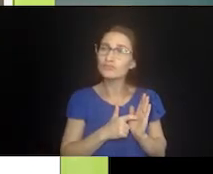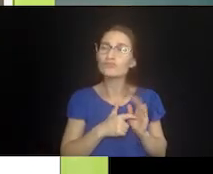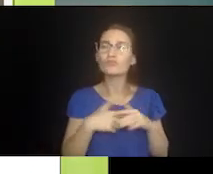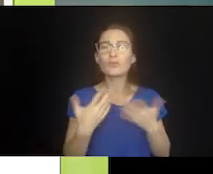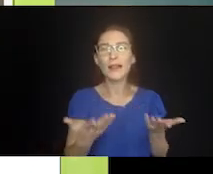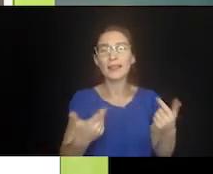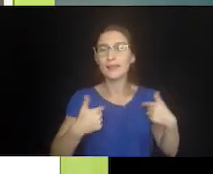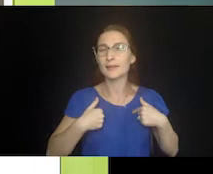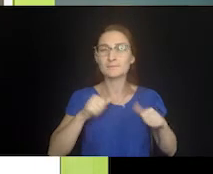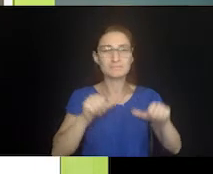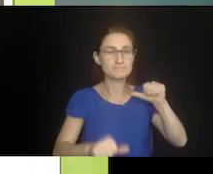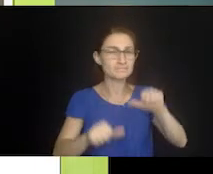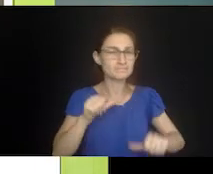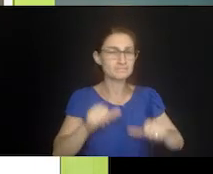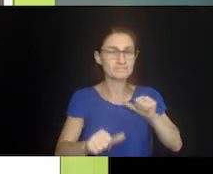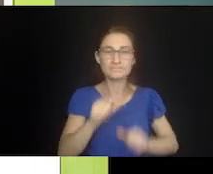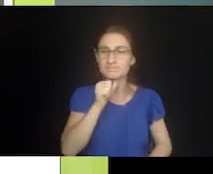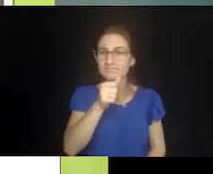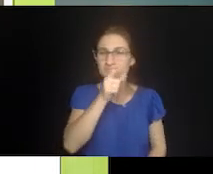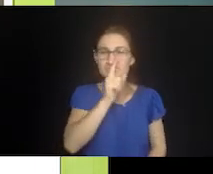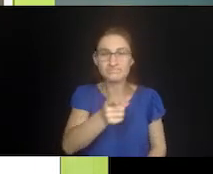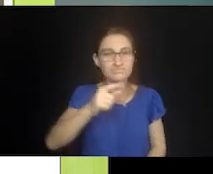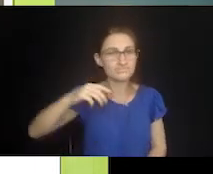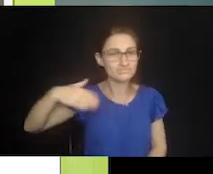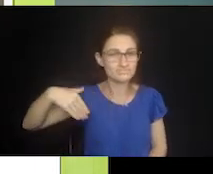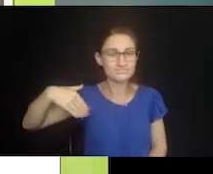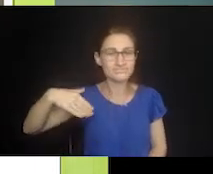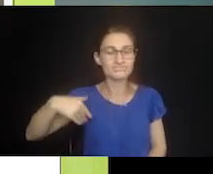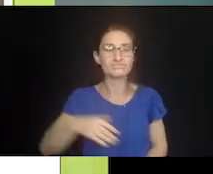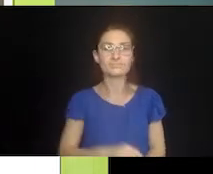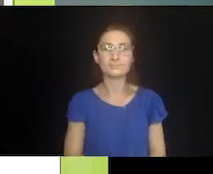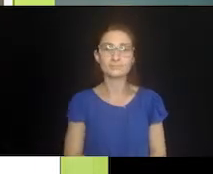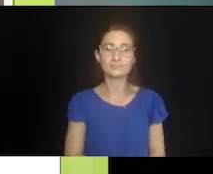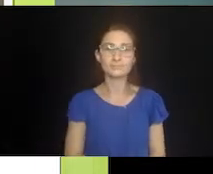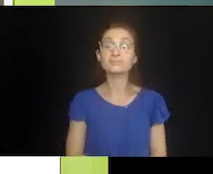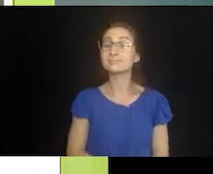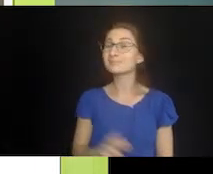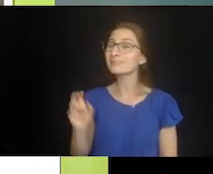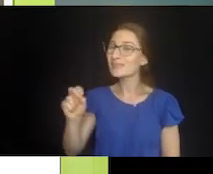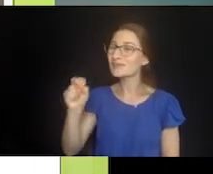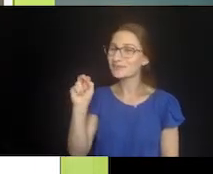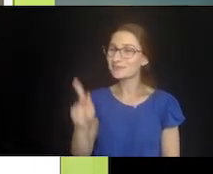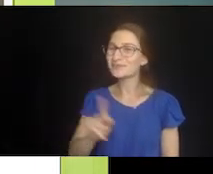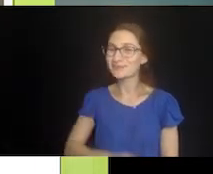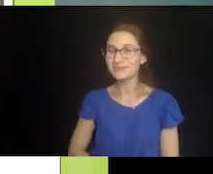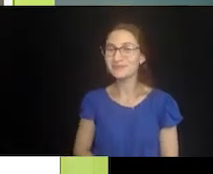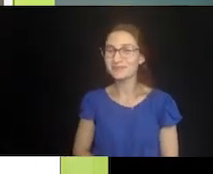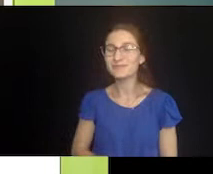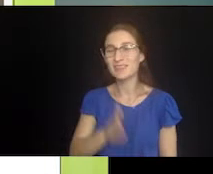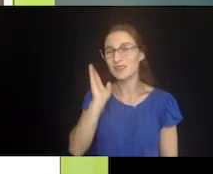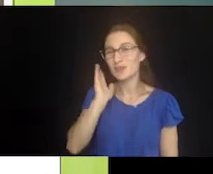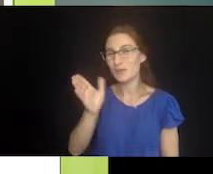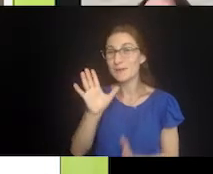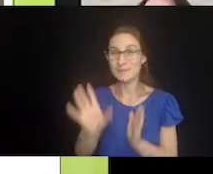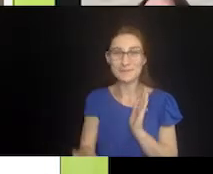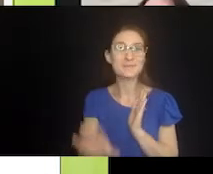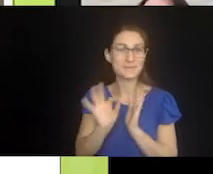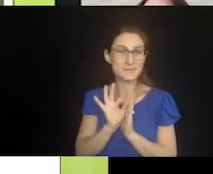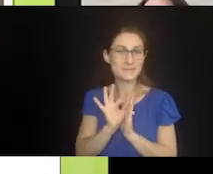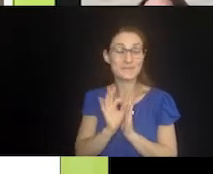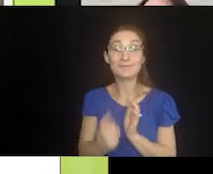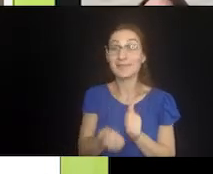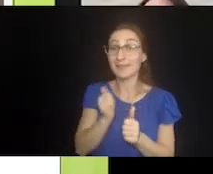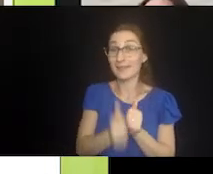I'm not I'm not really sure what the issues are just yet. That's